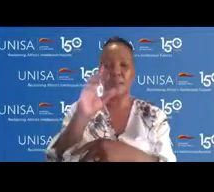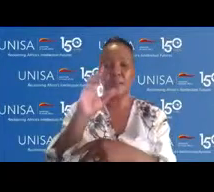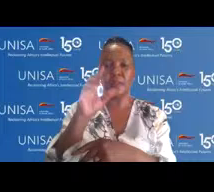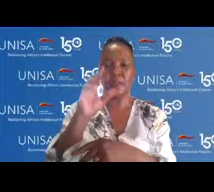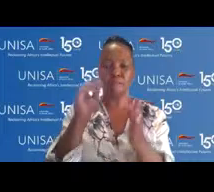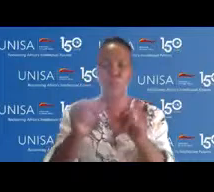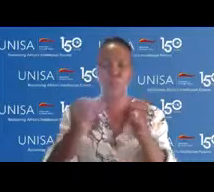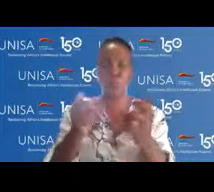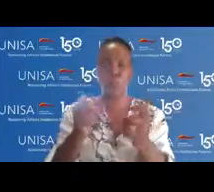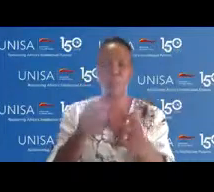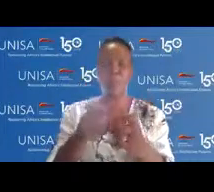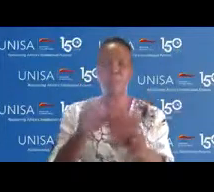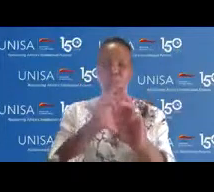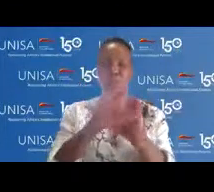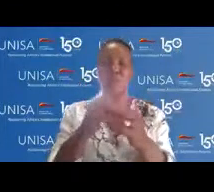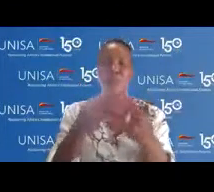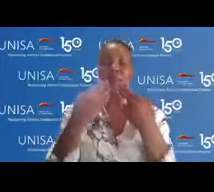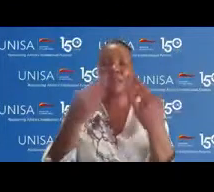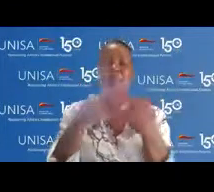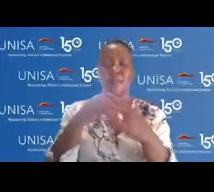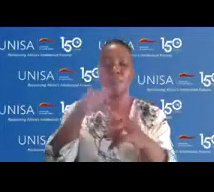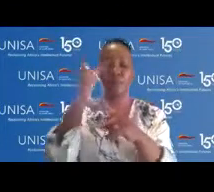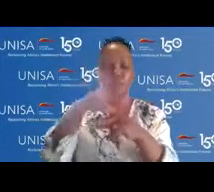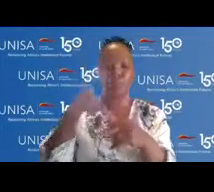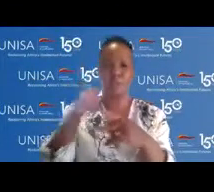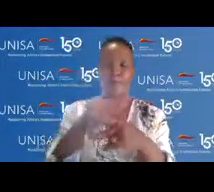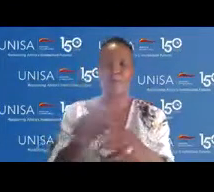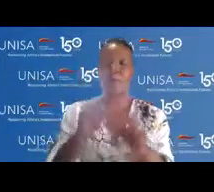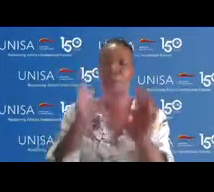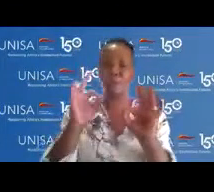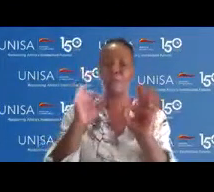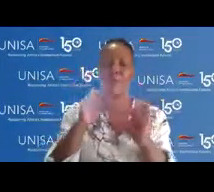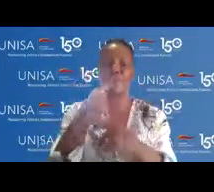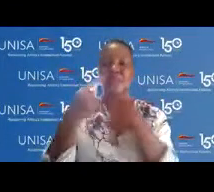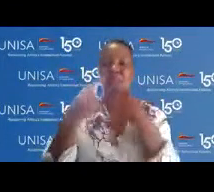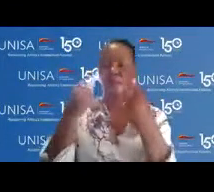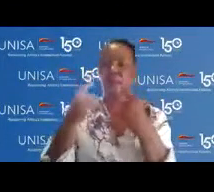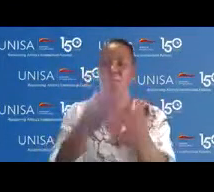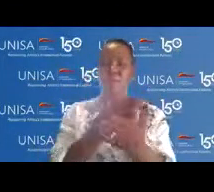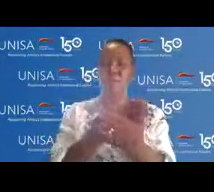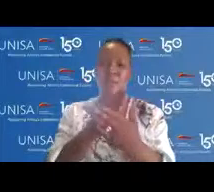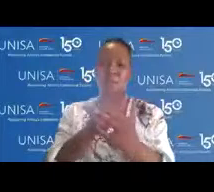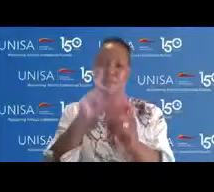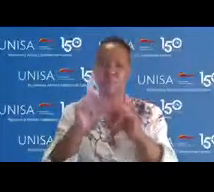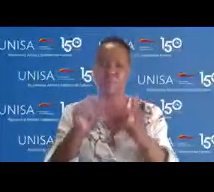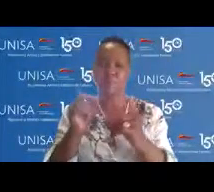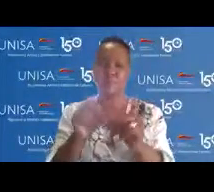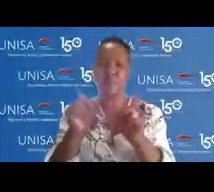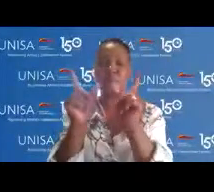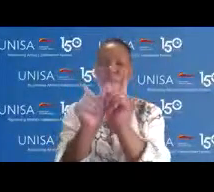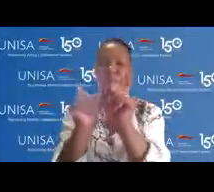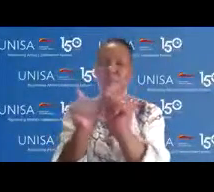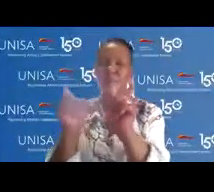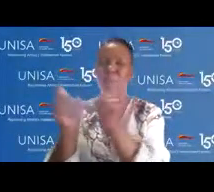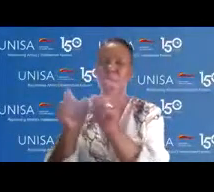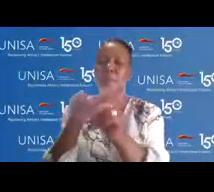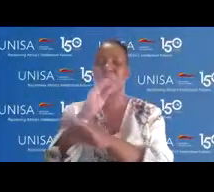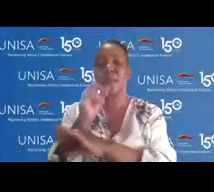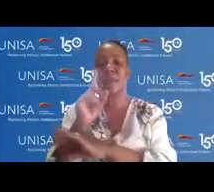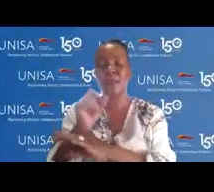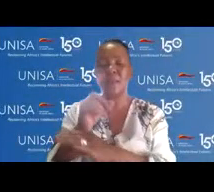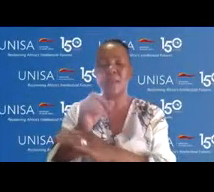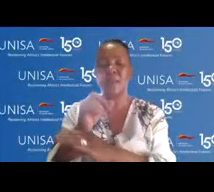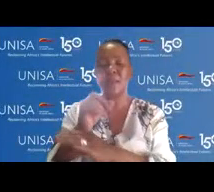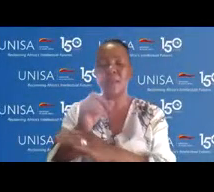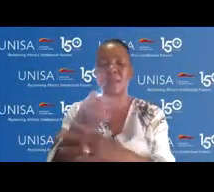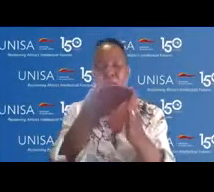you, Prof. That's the perfect answer. I see someone was asking what is the abbreviation actually. So there we go. There's your answer. So